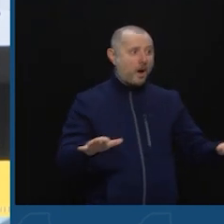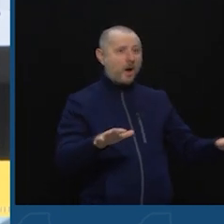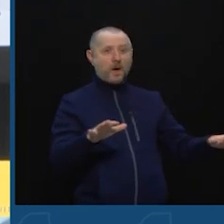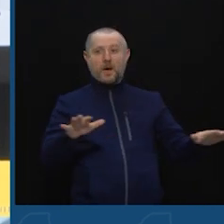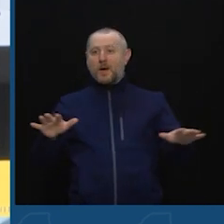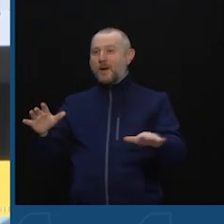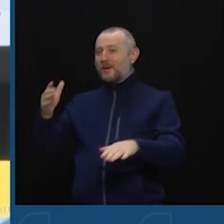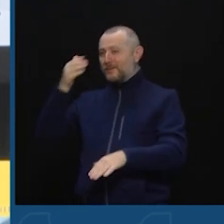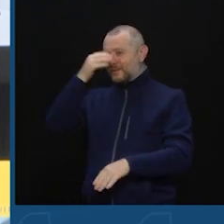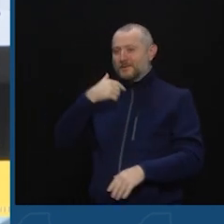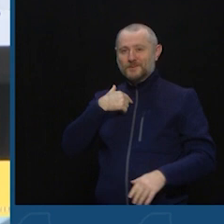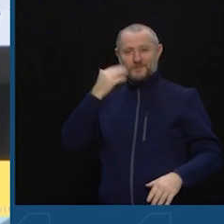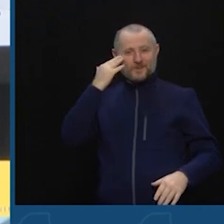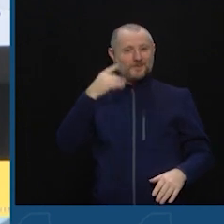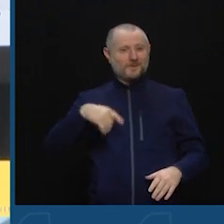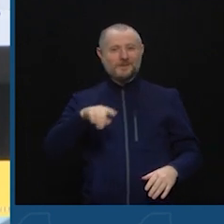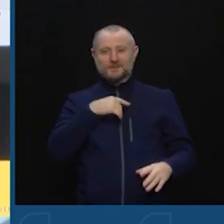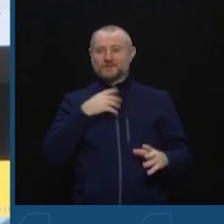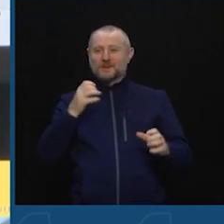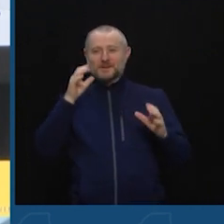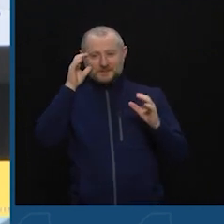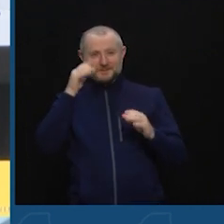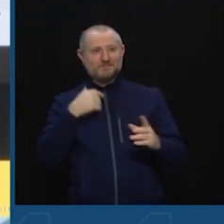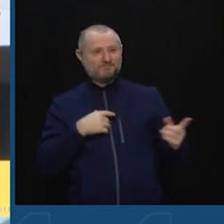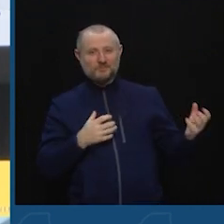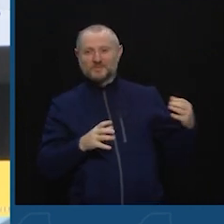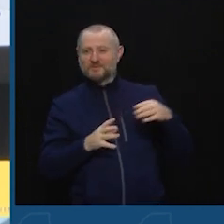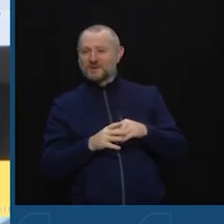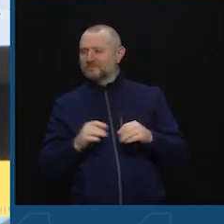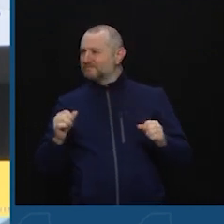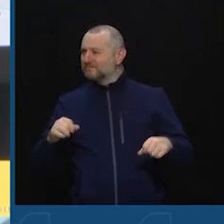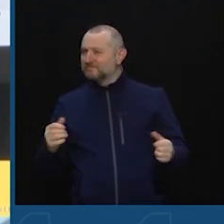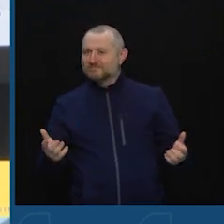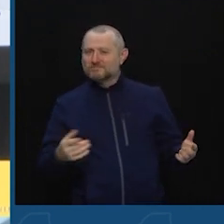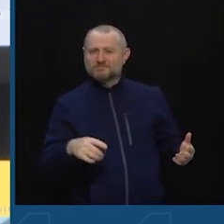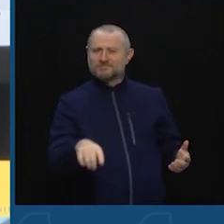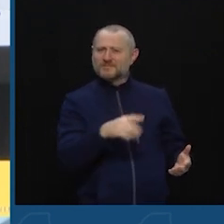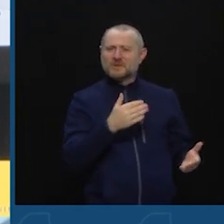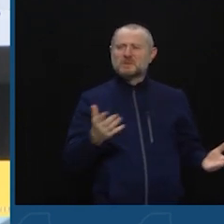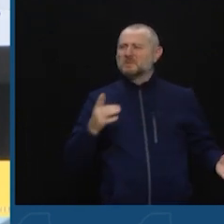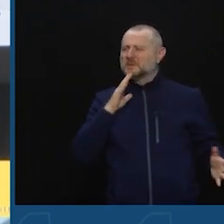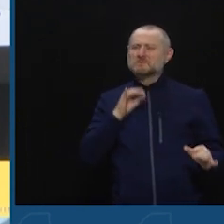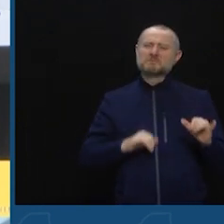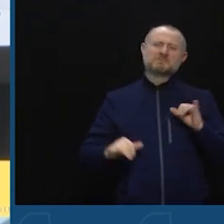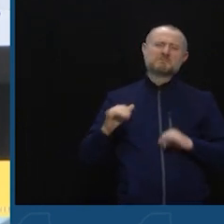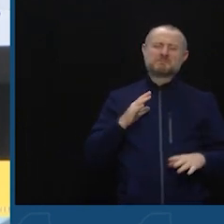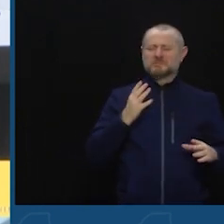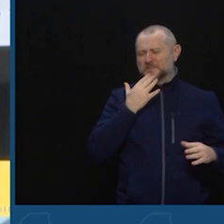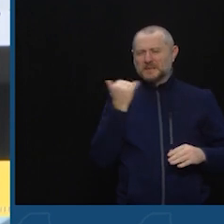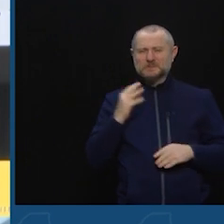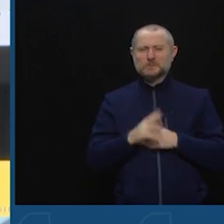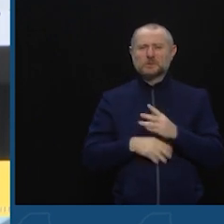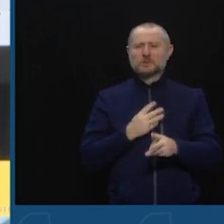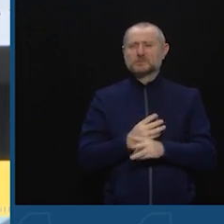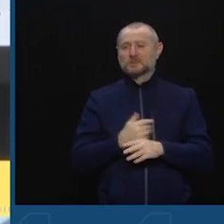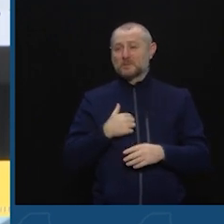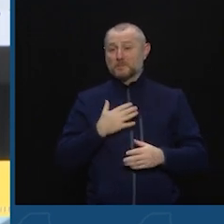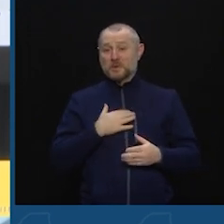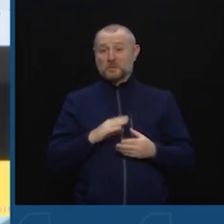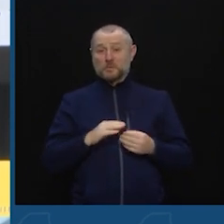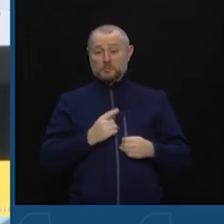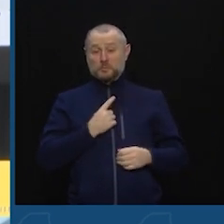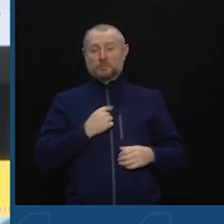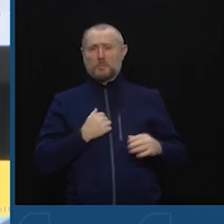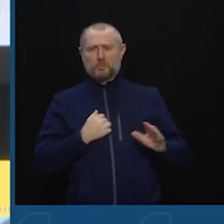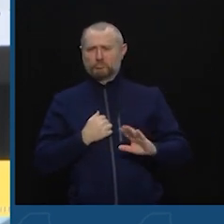we engaged, and we made sure that, yes, this is the best place in the world. And those are not just my words. Let's go to